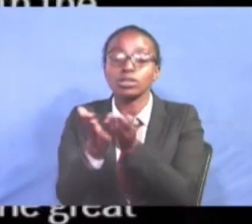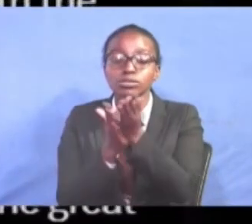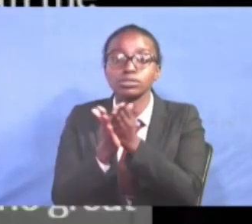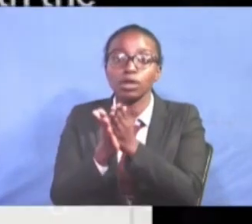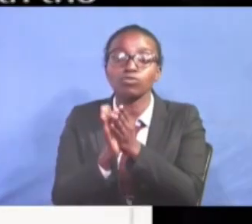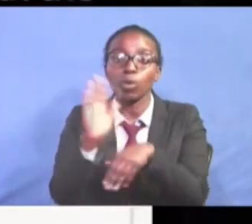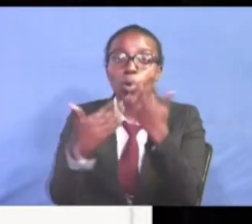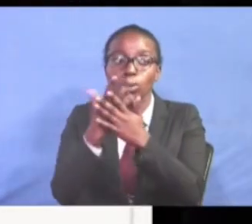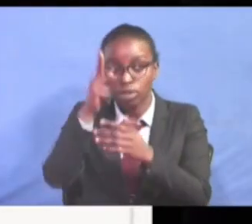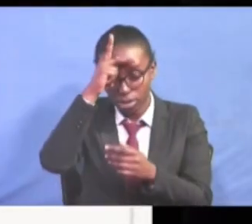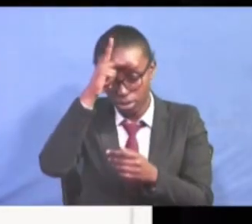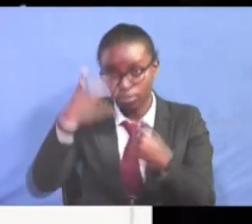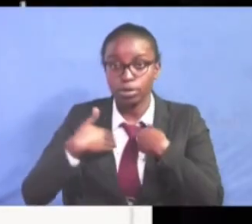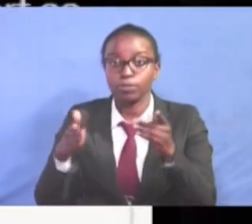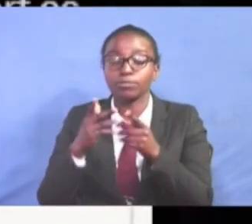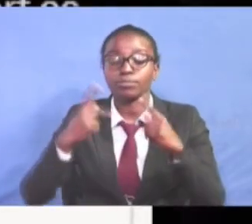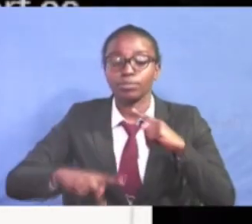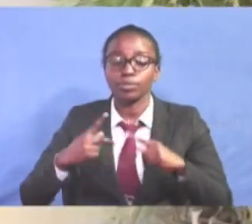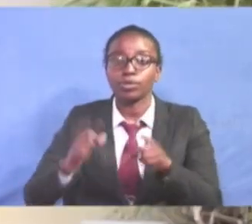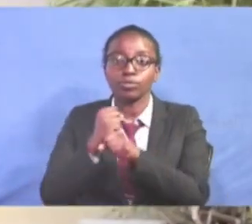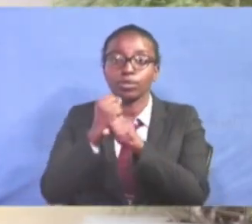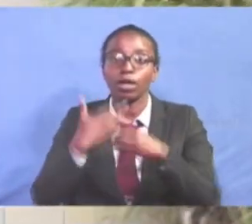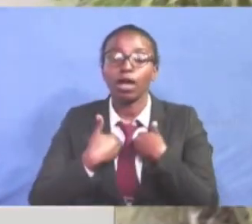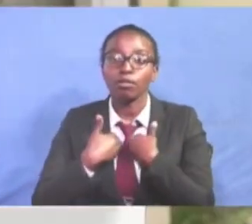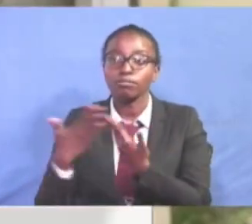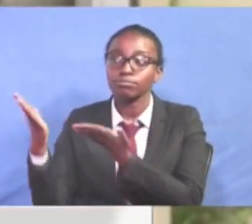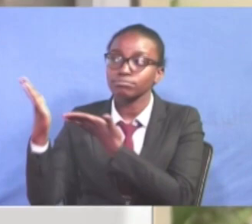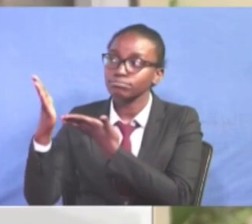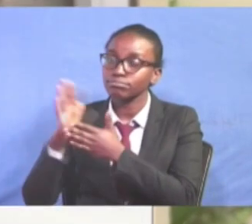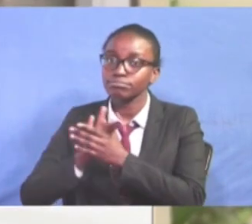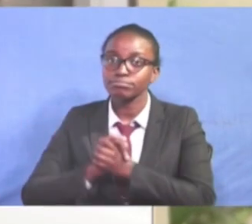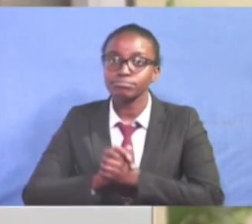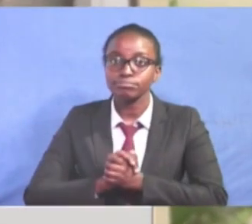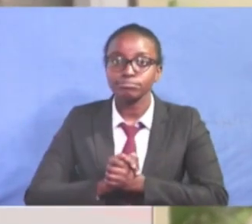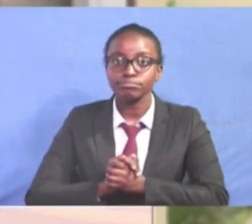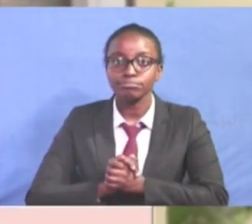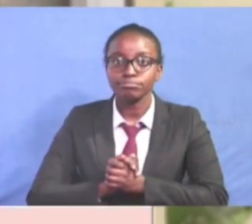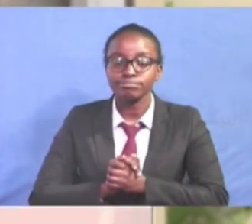evident in every aspect of his work. Anyango Sylvia, KUTV.